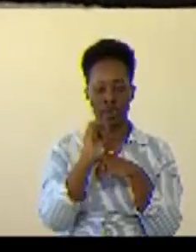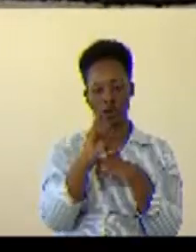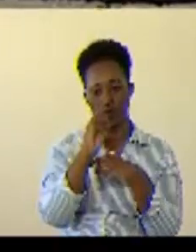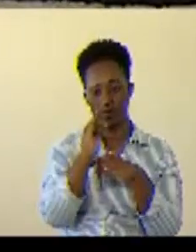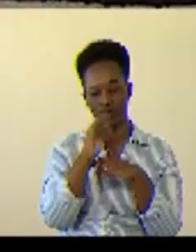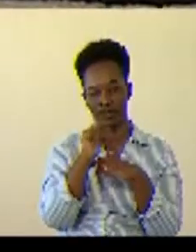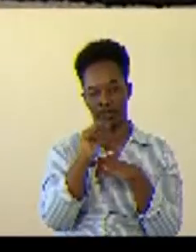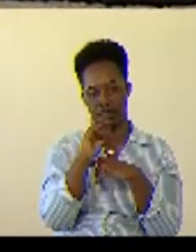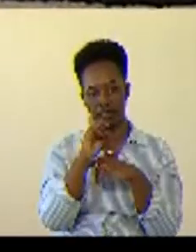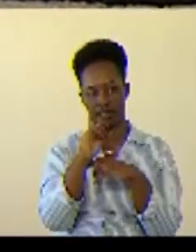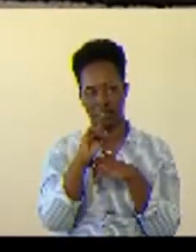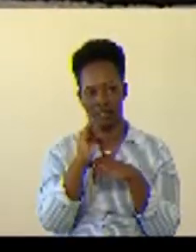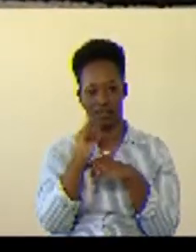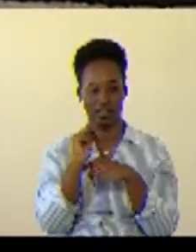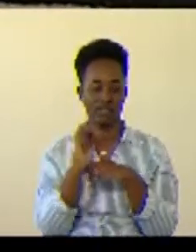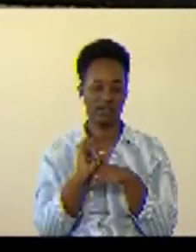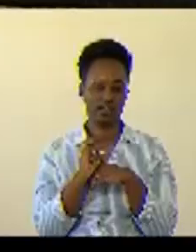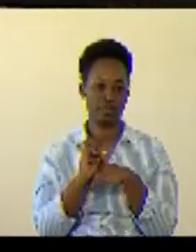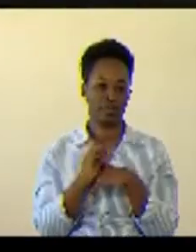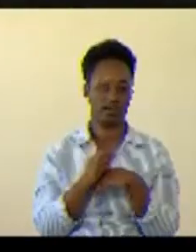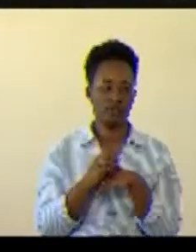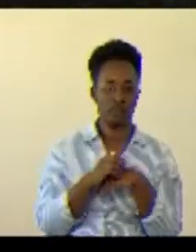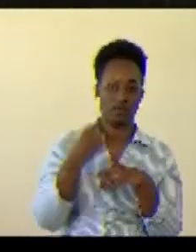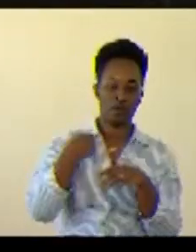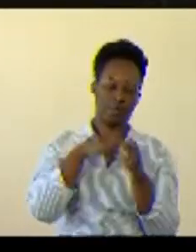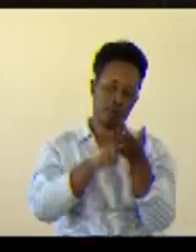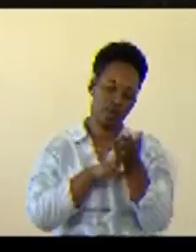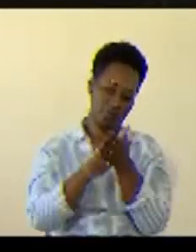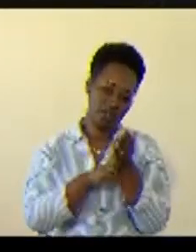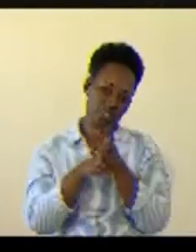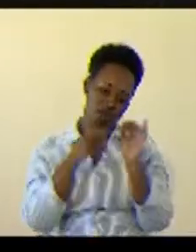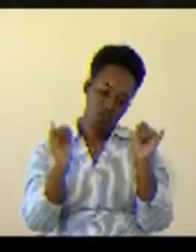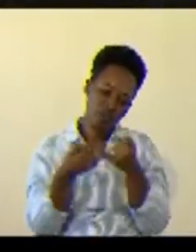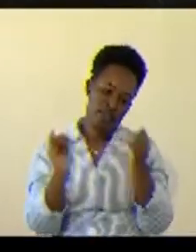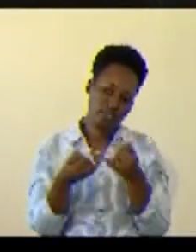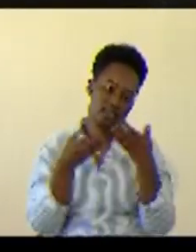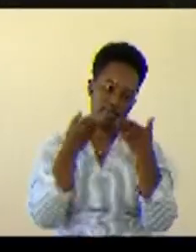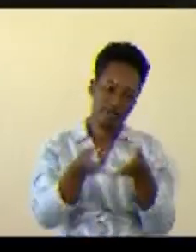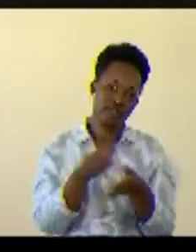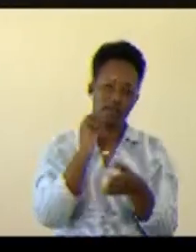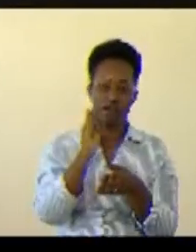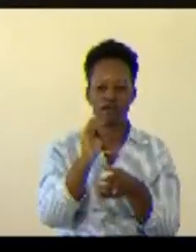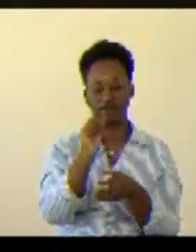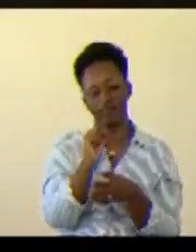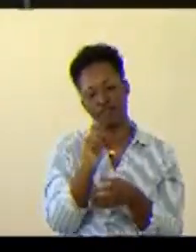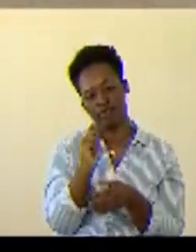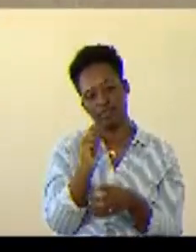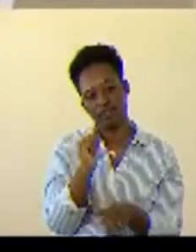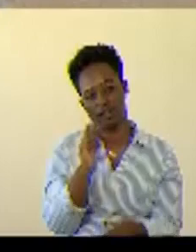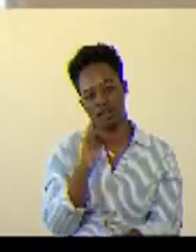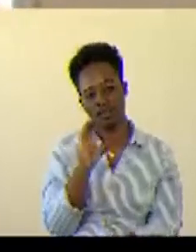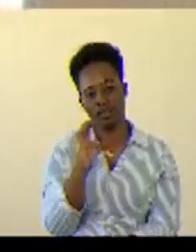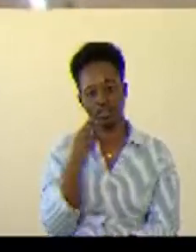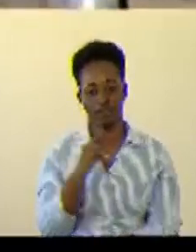in color. So that is the reagent we used to test the presence of starch in a food sample. So quickly, let me just try